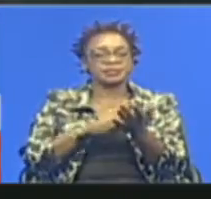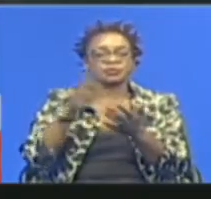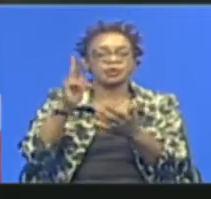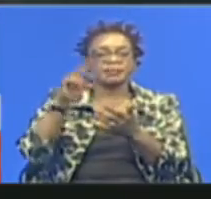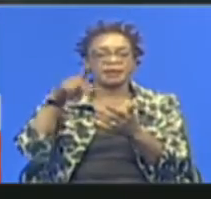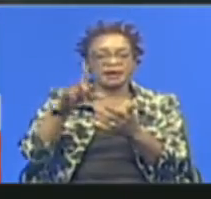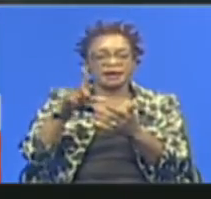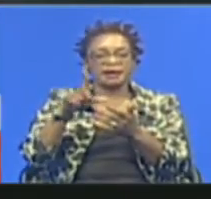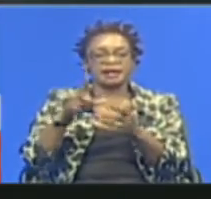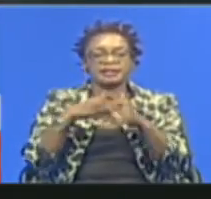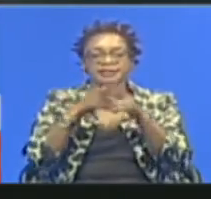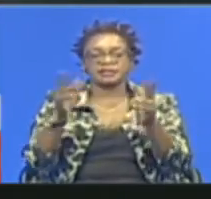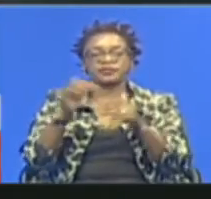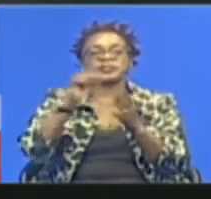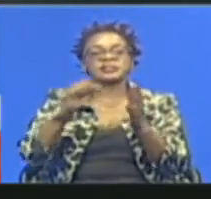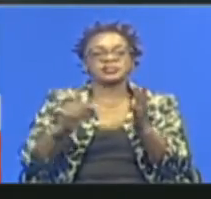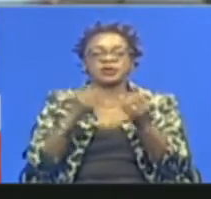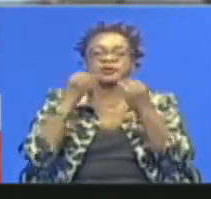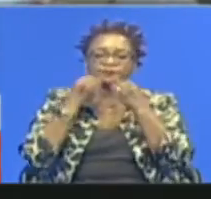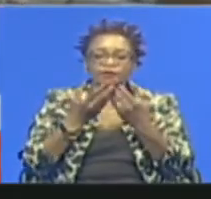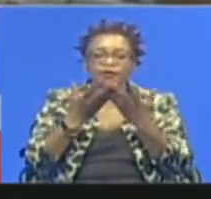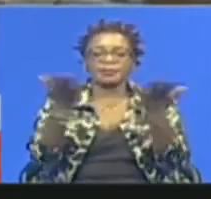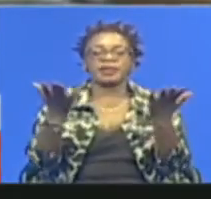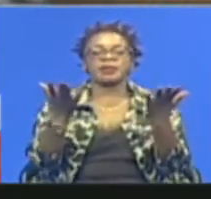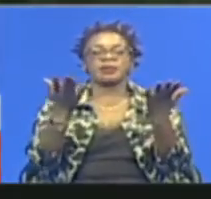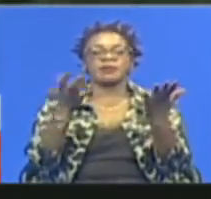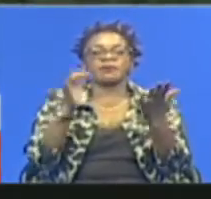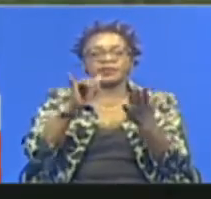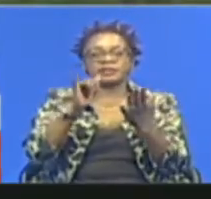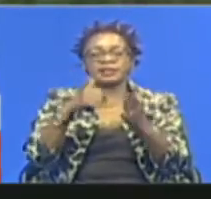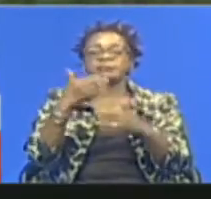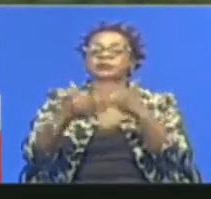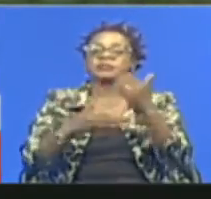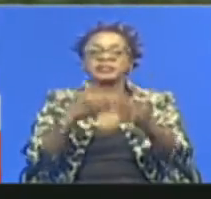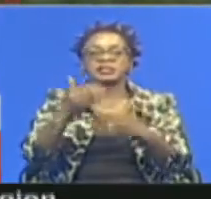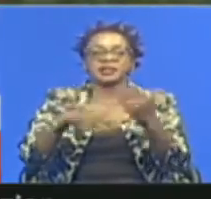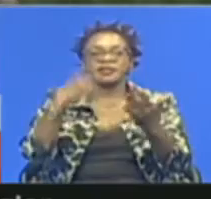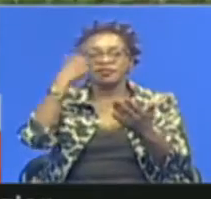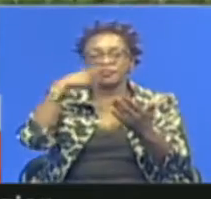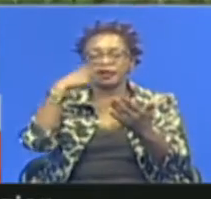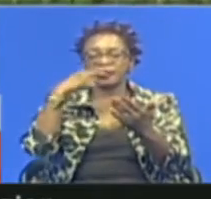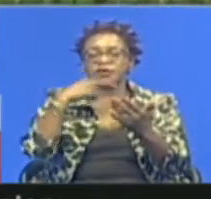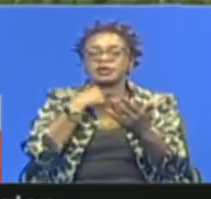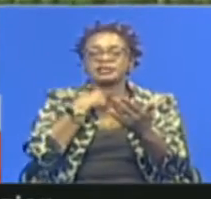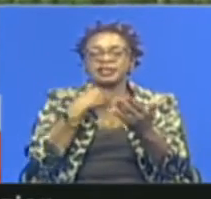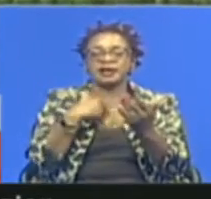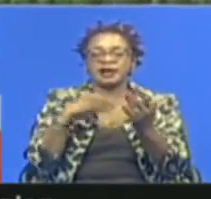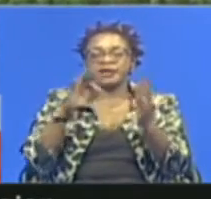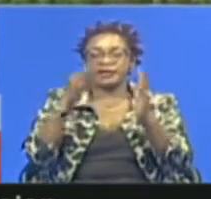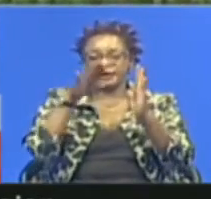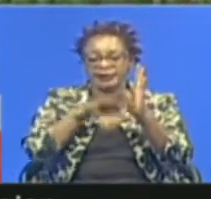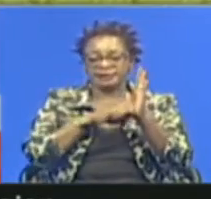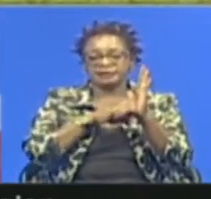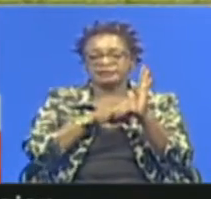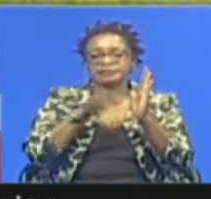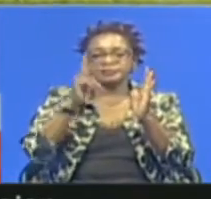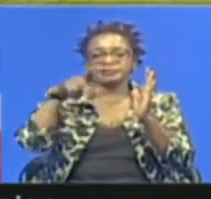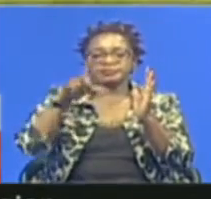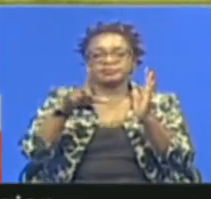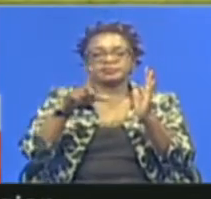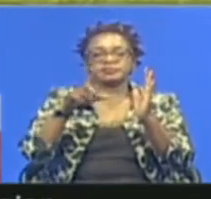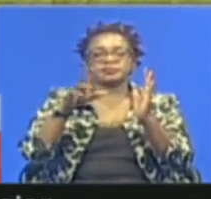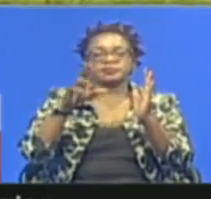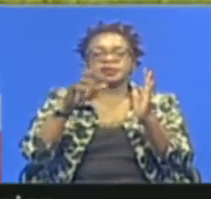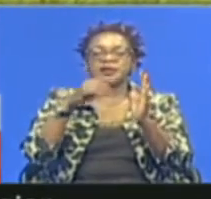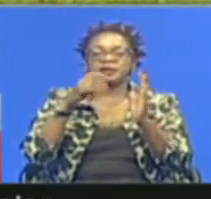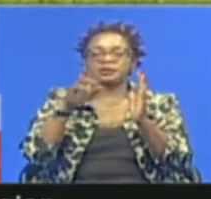start of the season informing them of the playoff procedure. Thika United finished third last in the KPL, while Ushuru finished third in